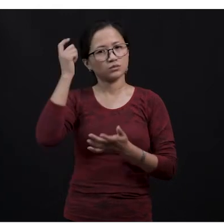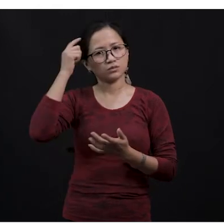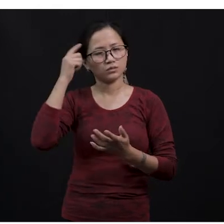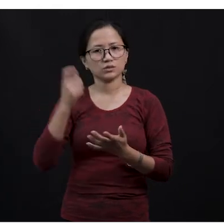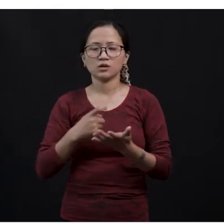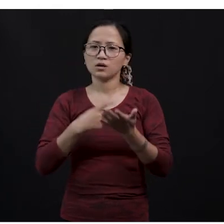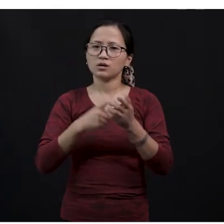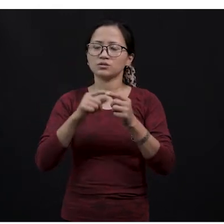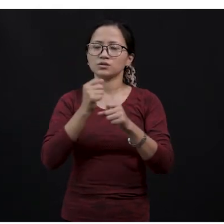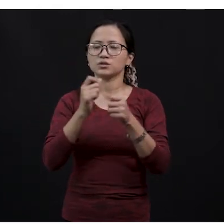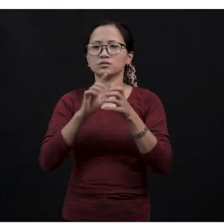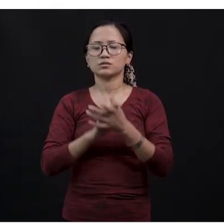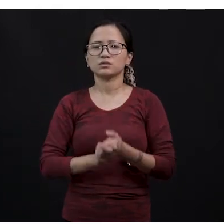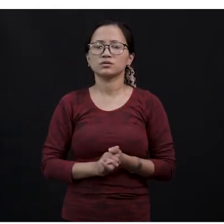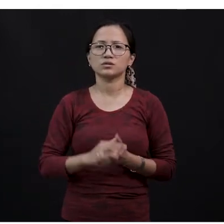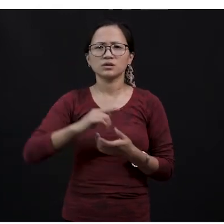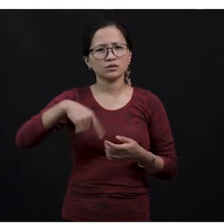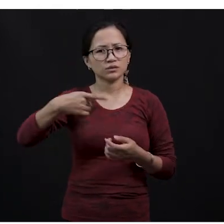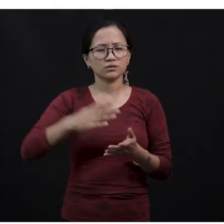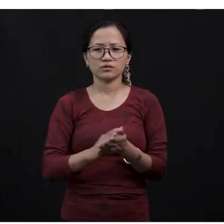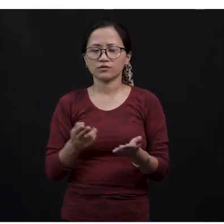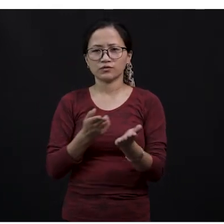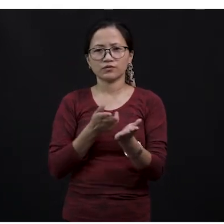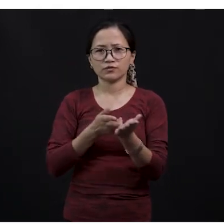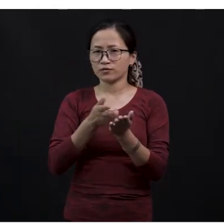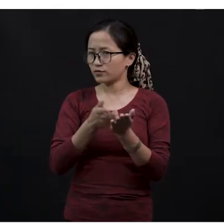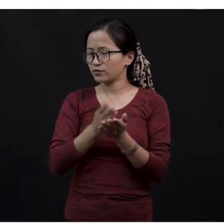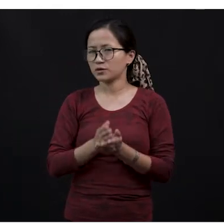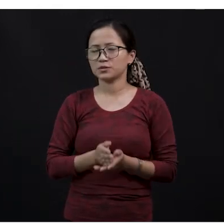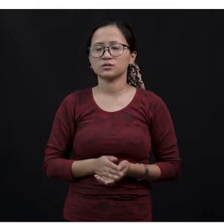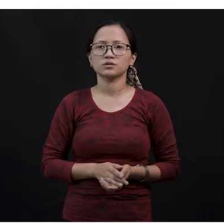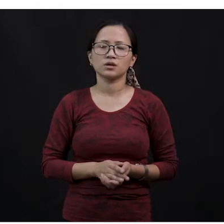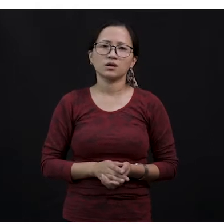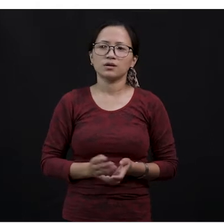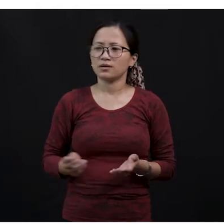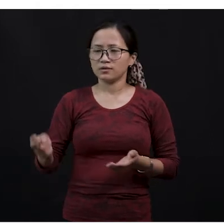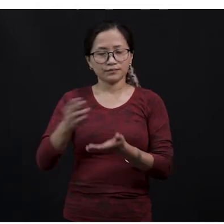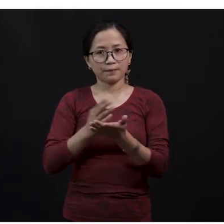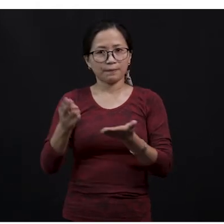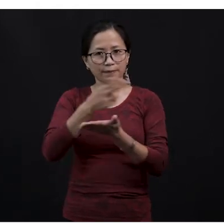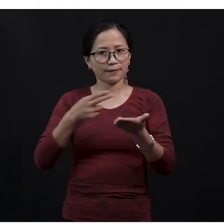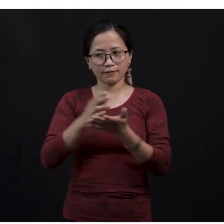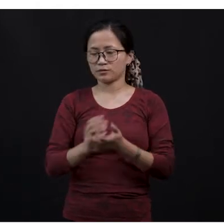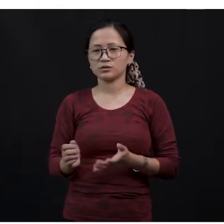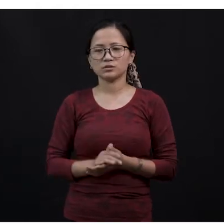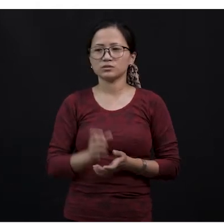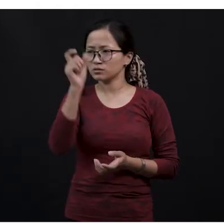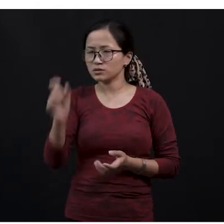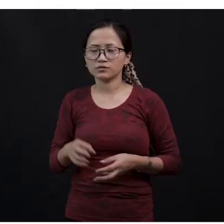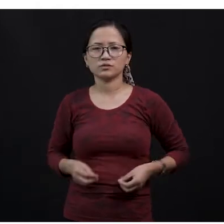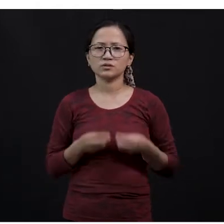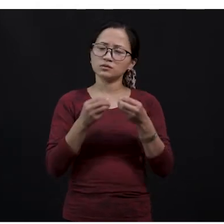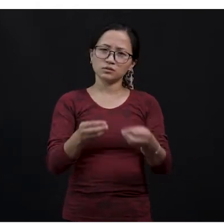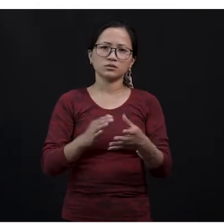he started regularizing that if the farmers are not able to give anything, it is absolutely fine, and they have to